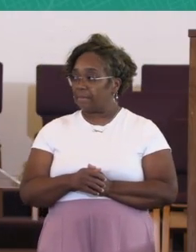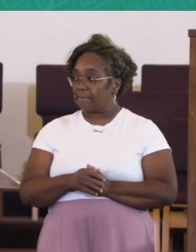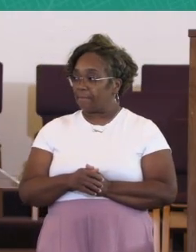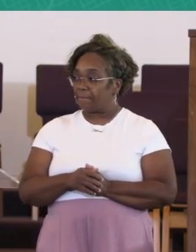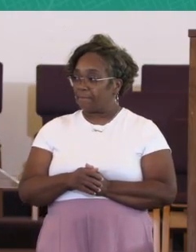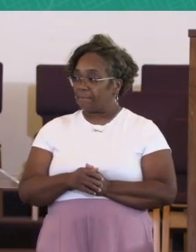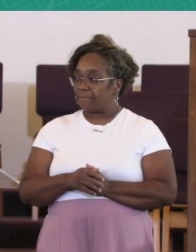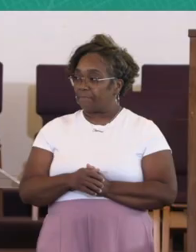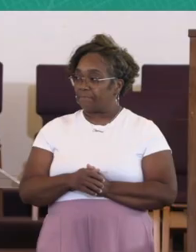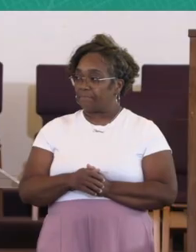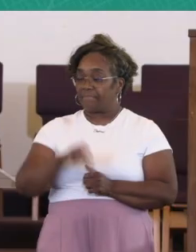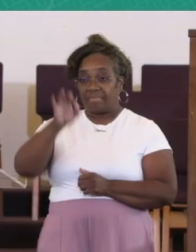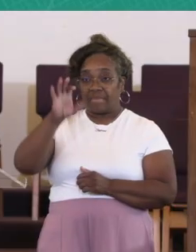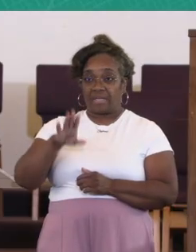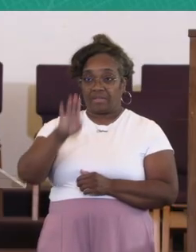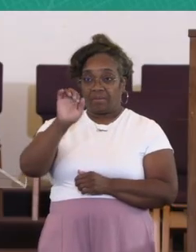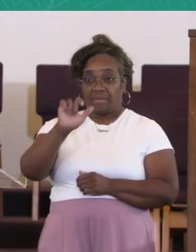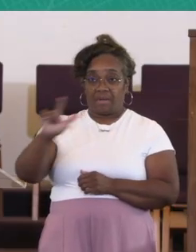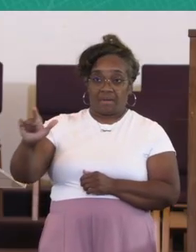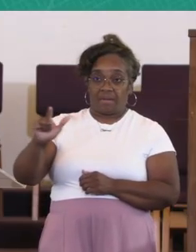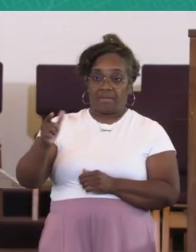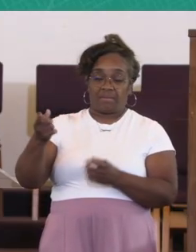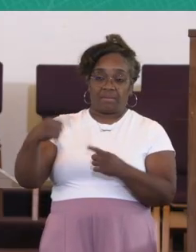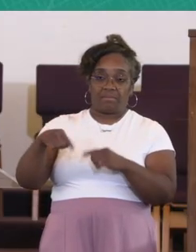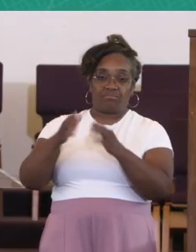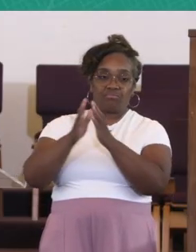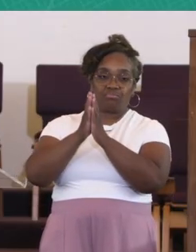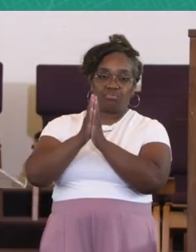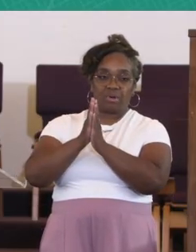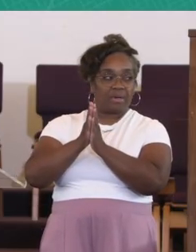And Pastor Bell, we'll have you come up and pray.